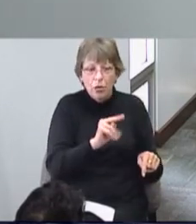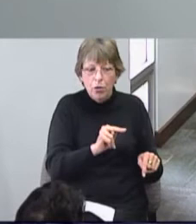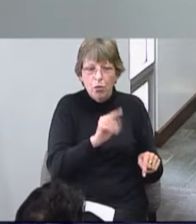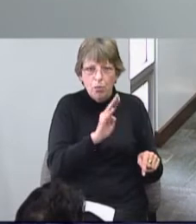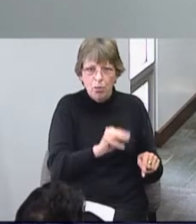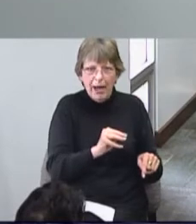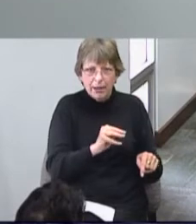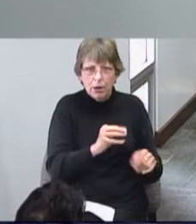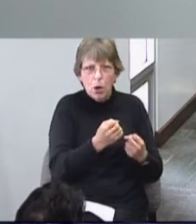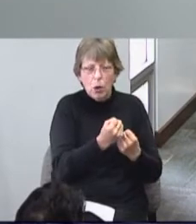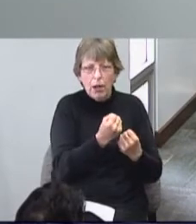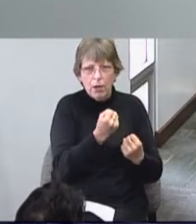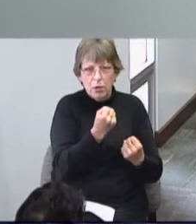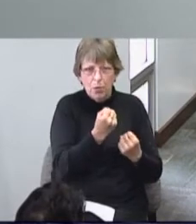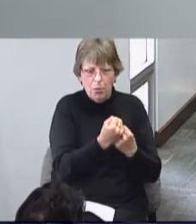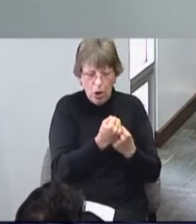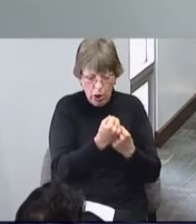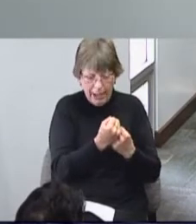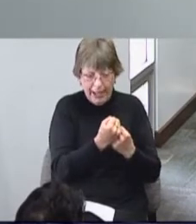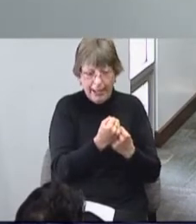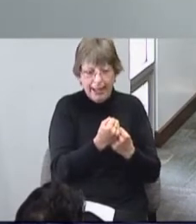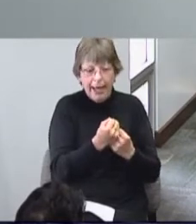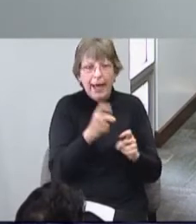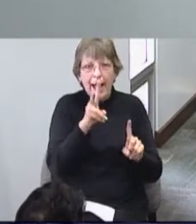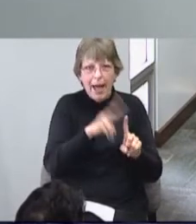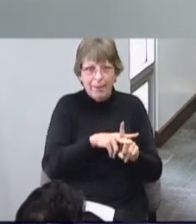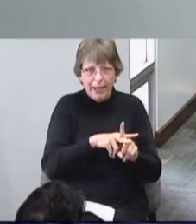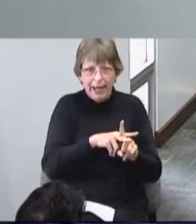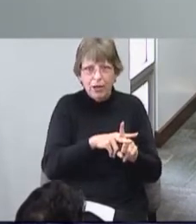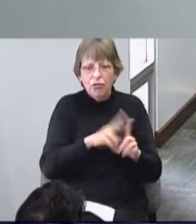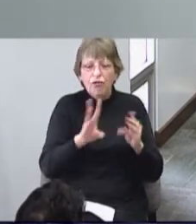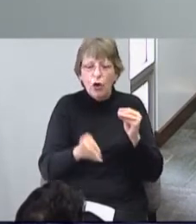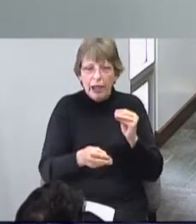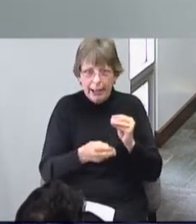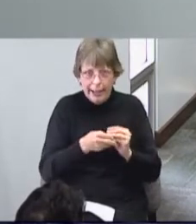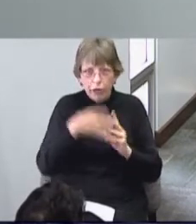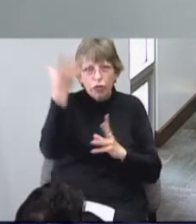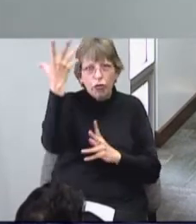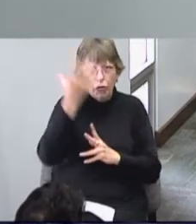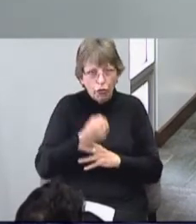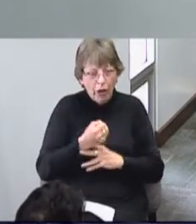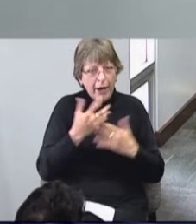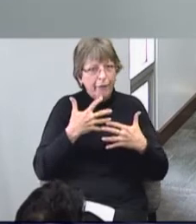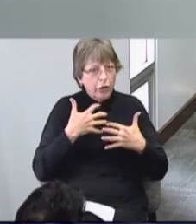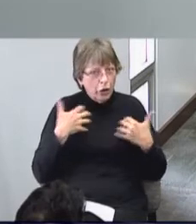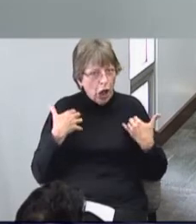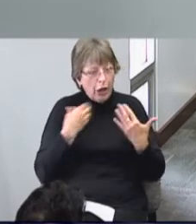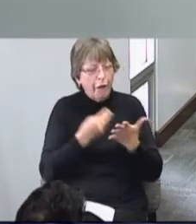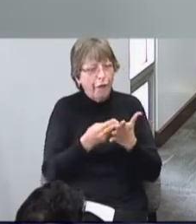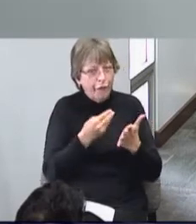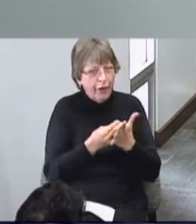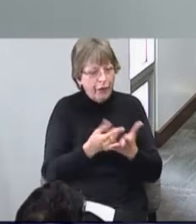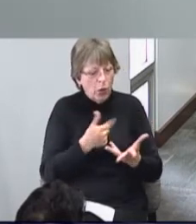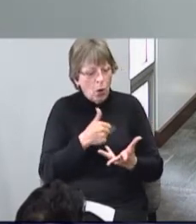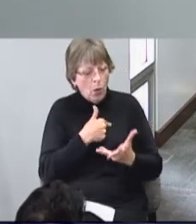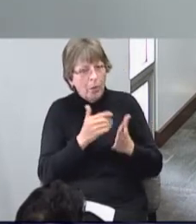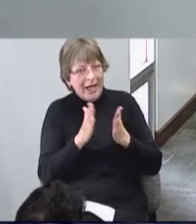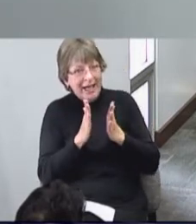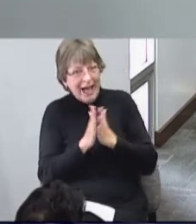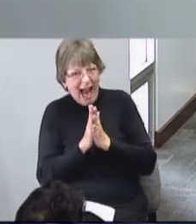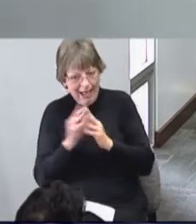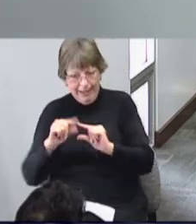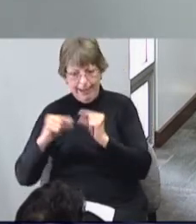submitting another Tiger Grant 7 for additional funds. And we're being asked as a coalition